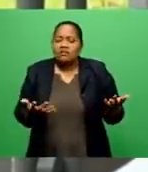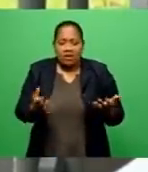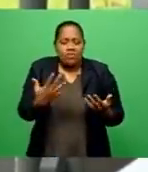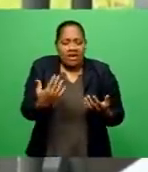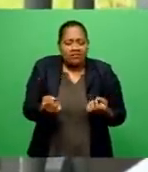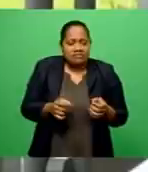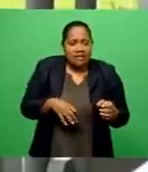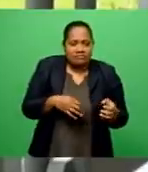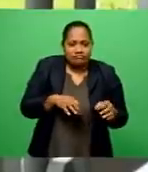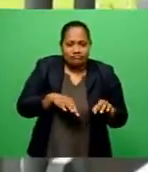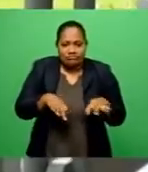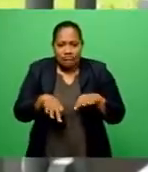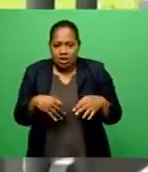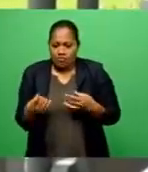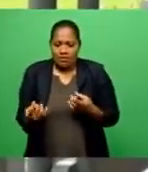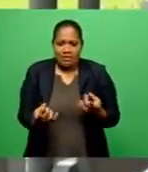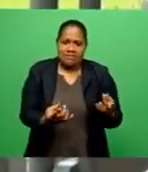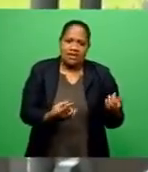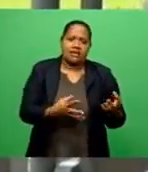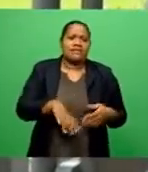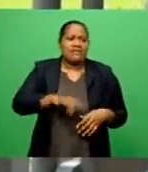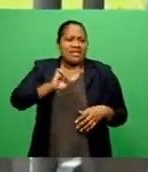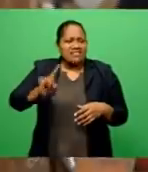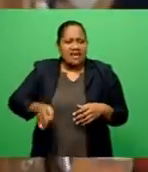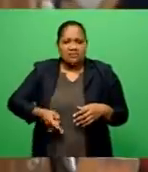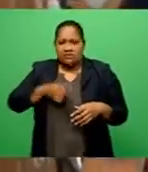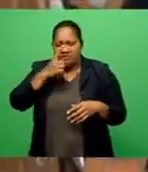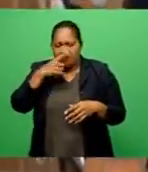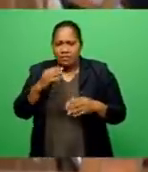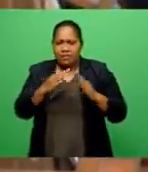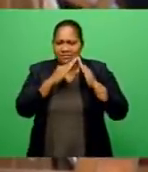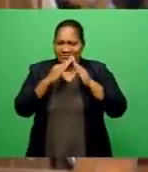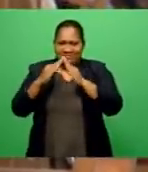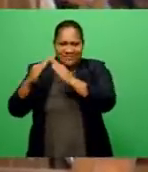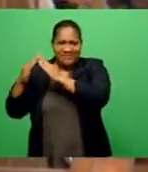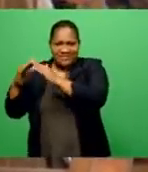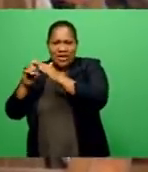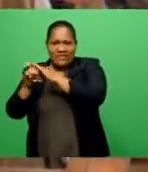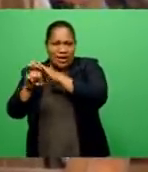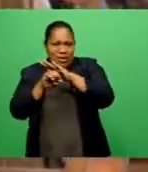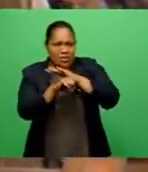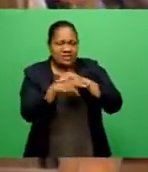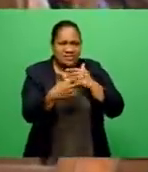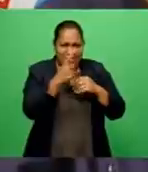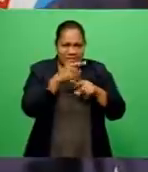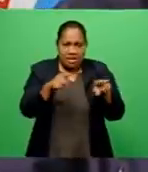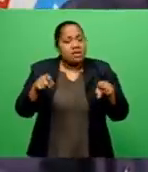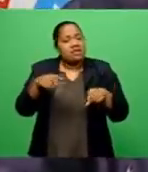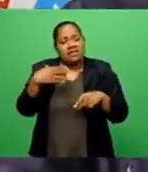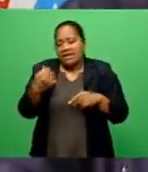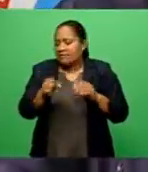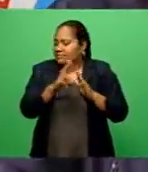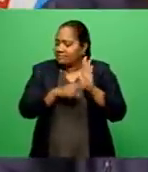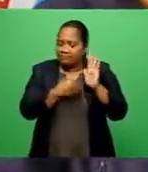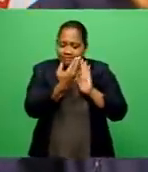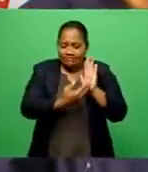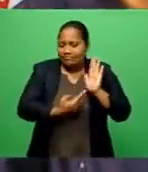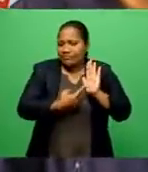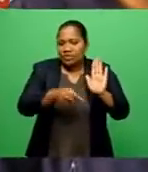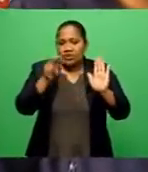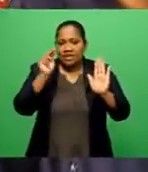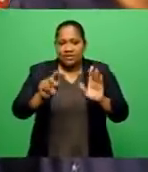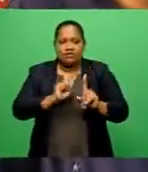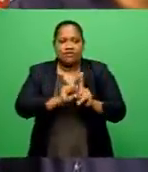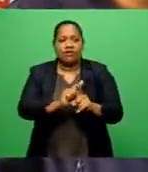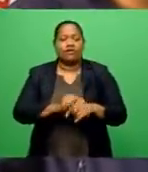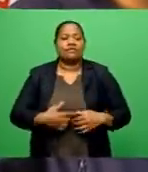of evacuees around Fiji, there are a number of health protocols that need to be followed. One of the protocols that we